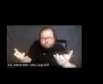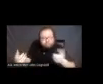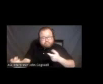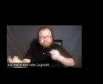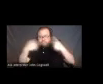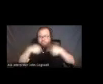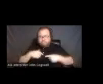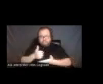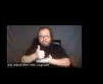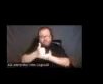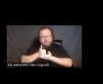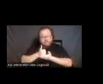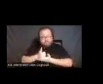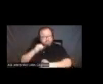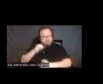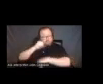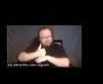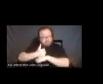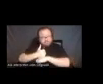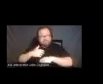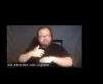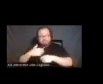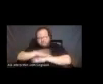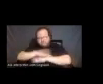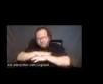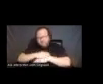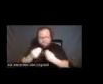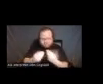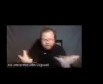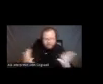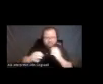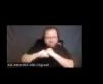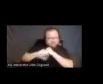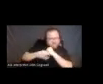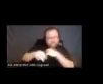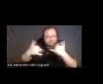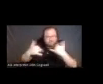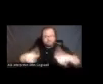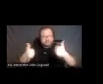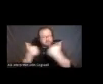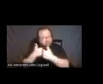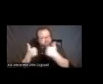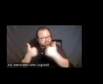and help set up and take down and hand out flyers and play some games?